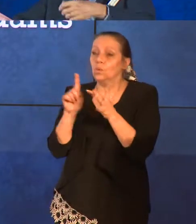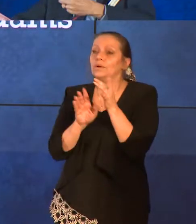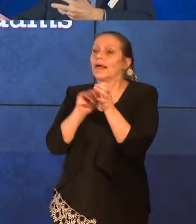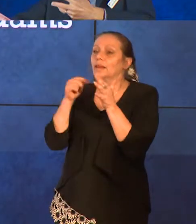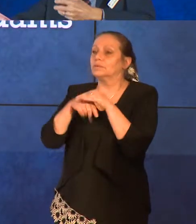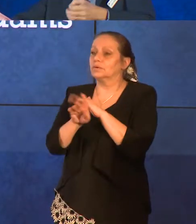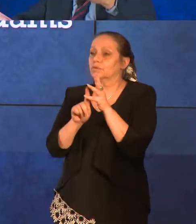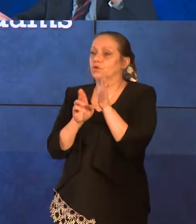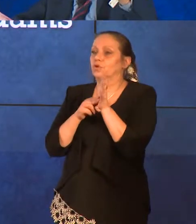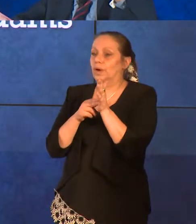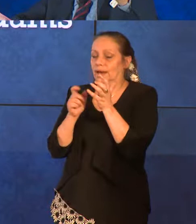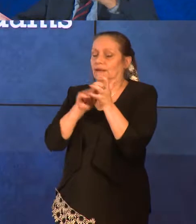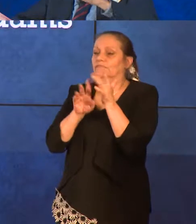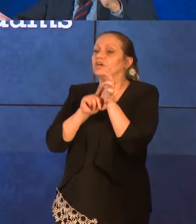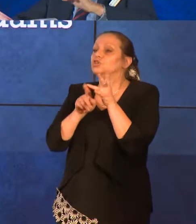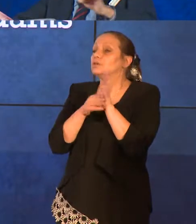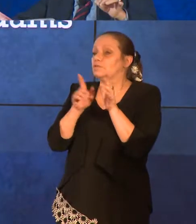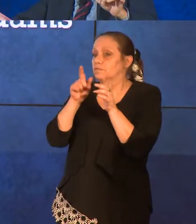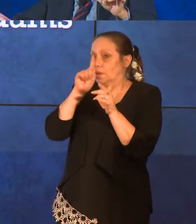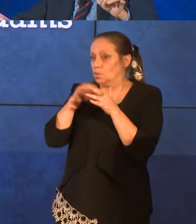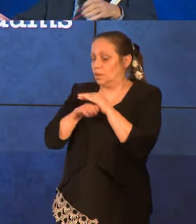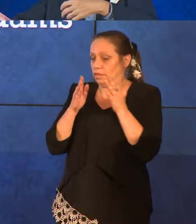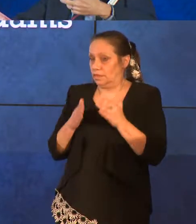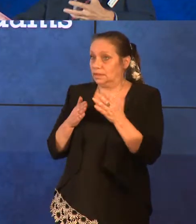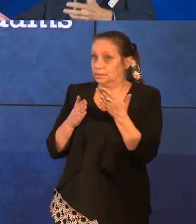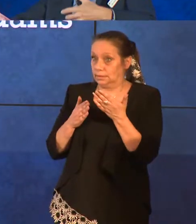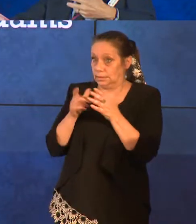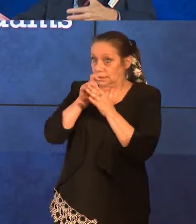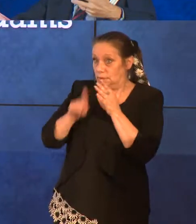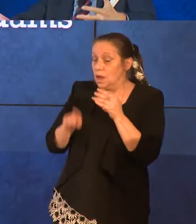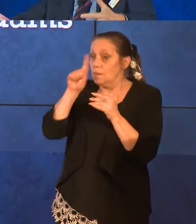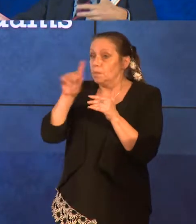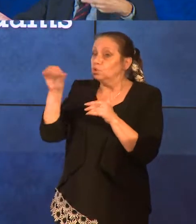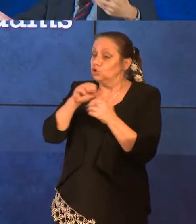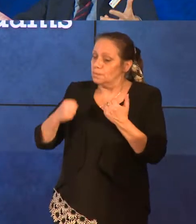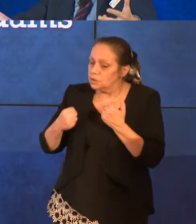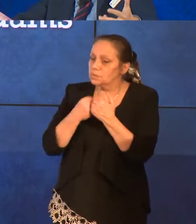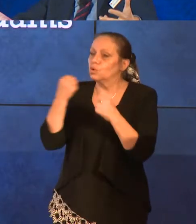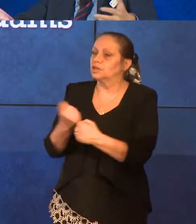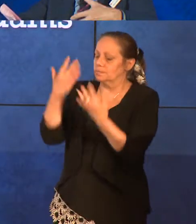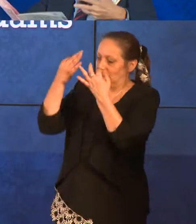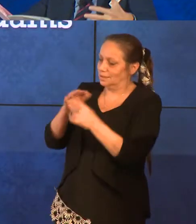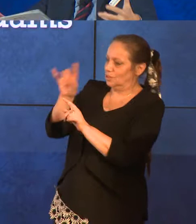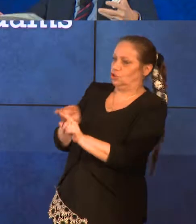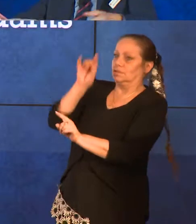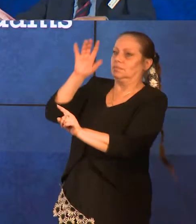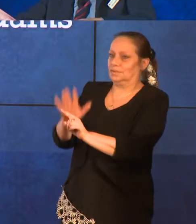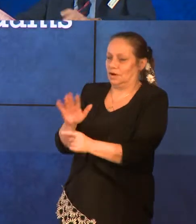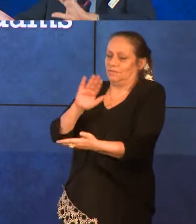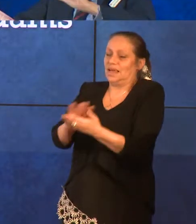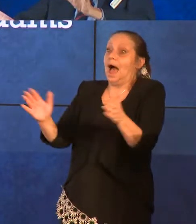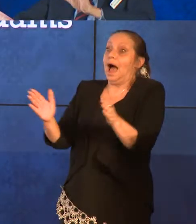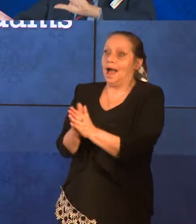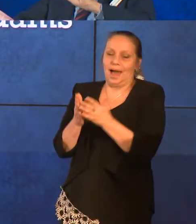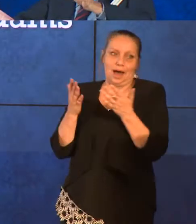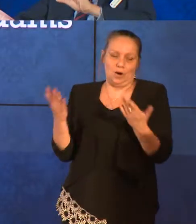Persons with Disabilities, and what is ground level for all of us, is that people should be supported to make their own decisions. And how can we do that?